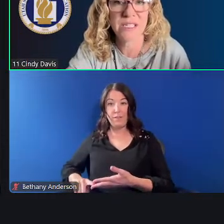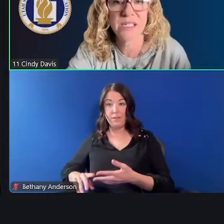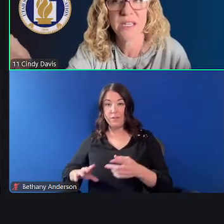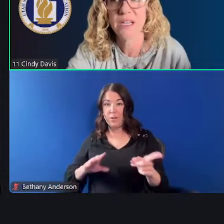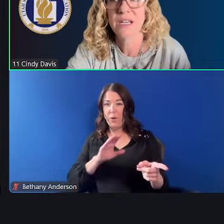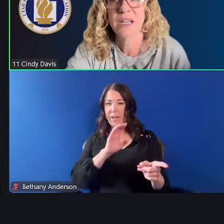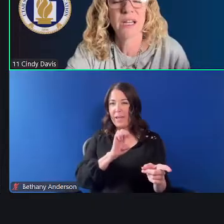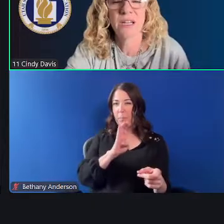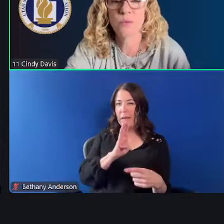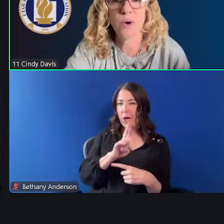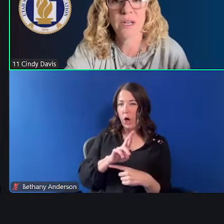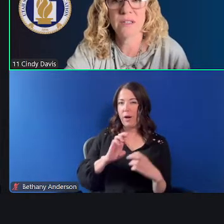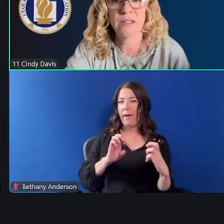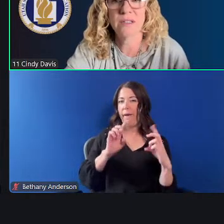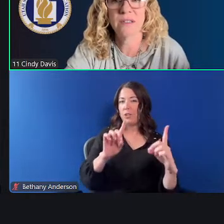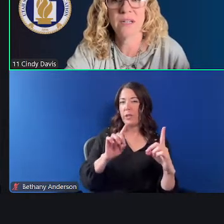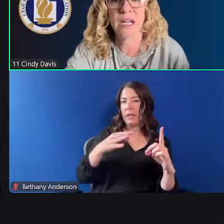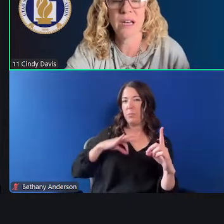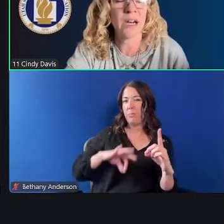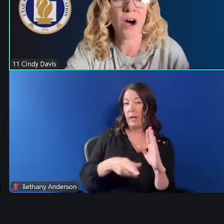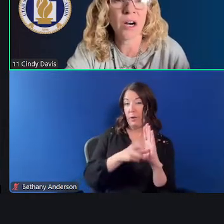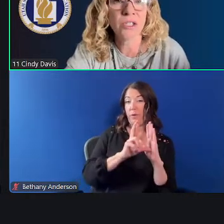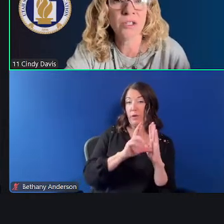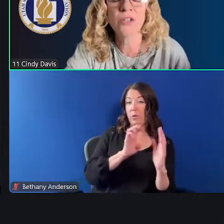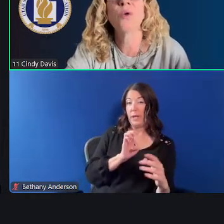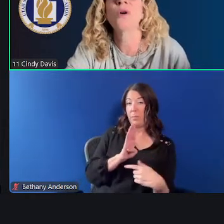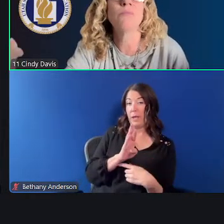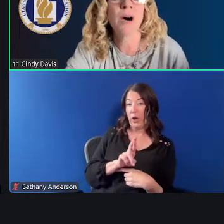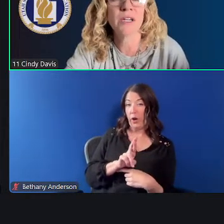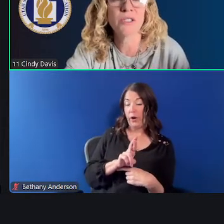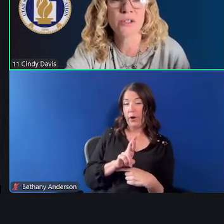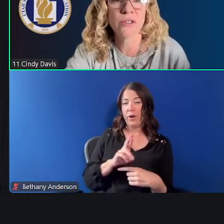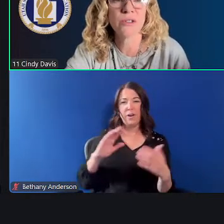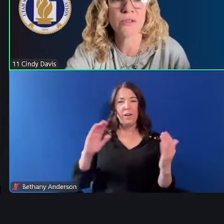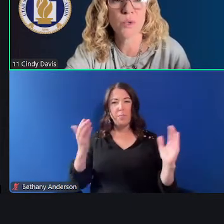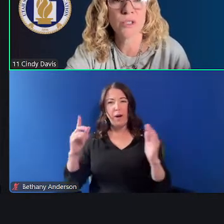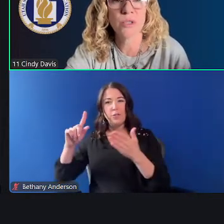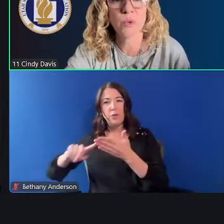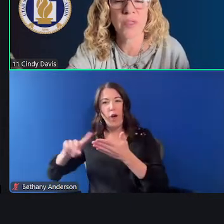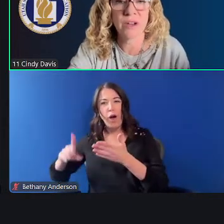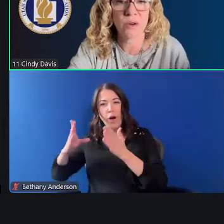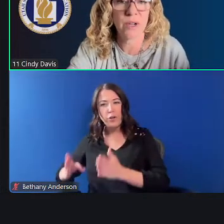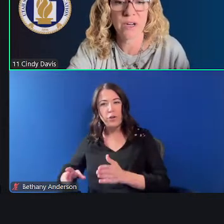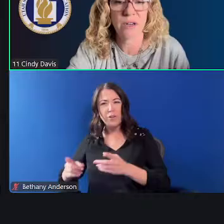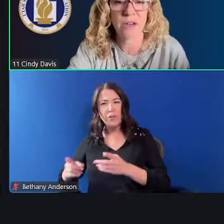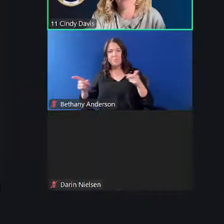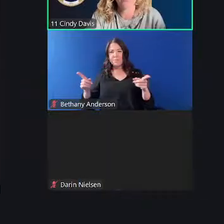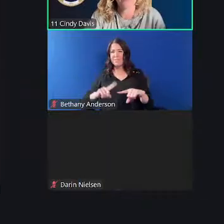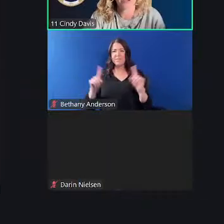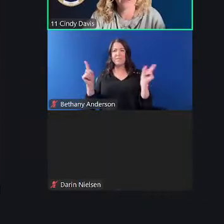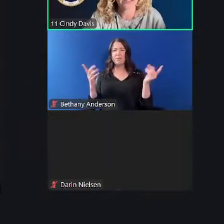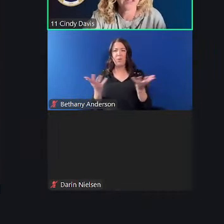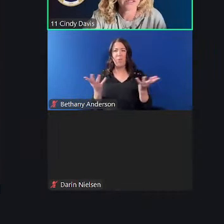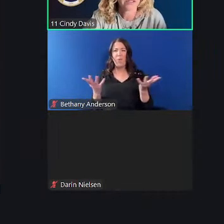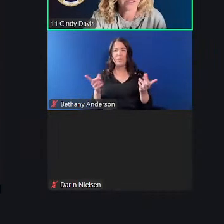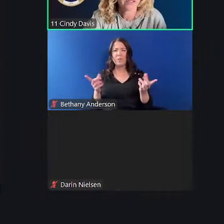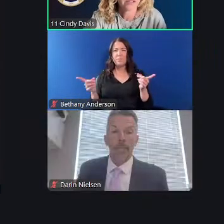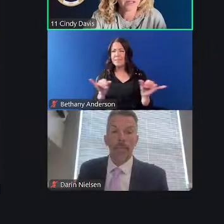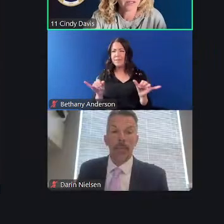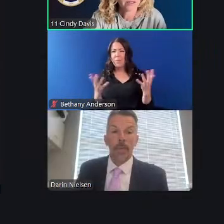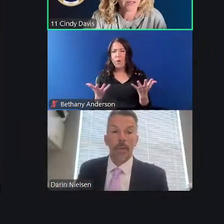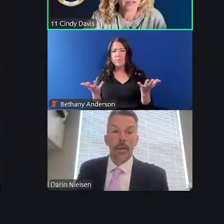this is and what an auditor or a monitor would do when they go in and review the files?